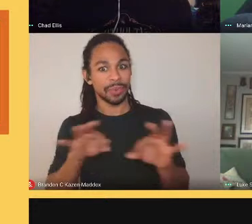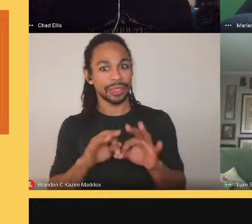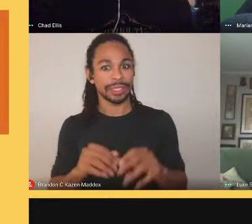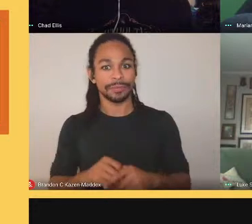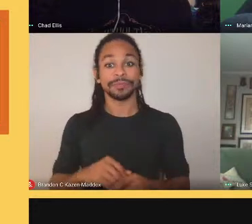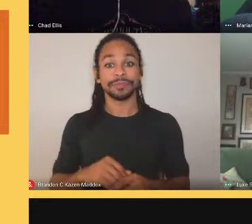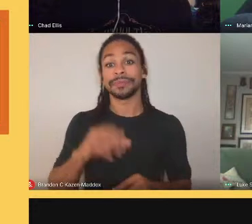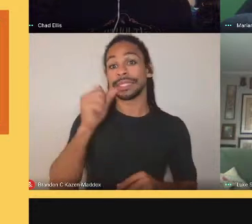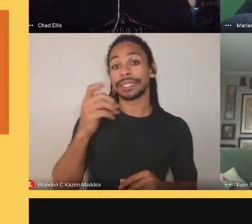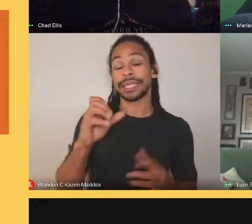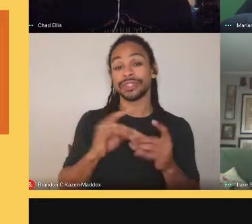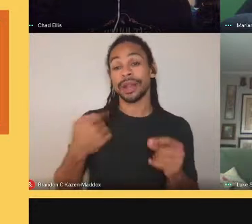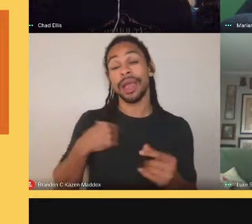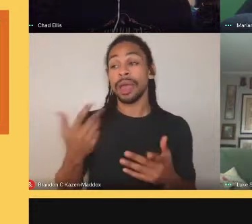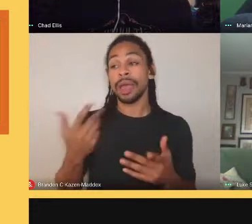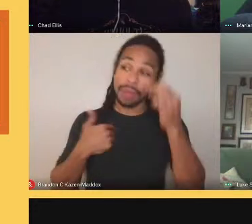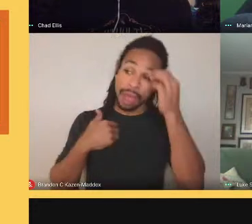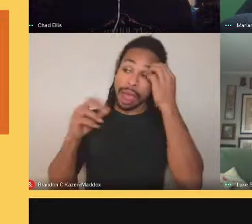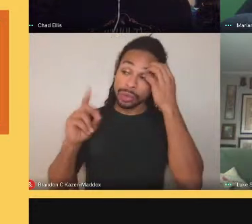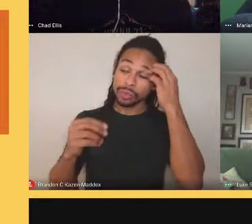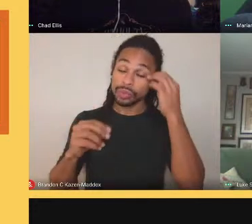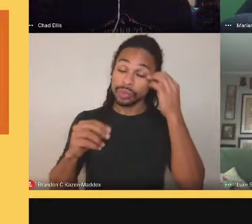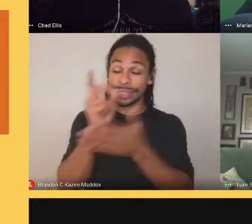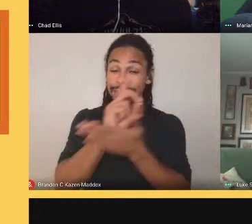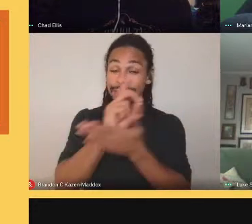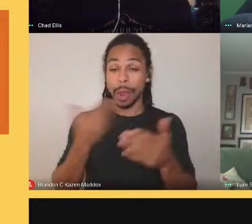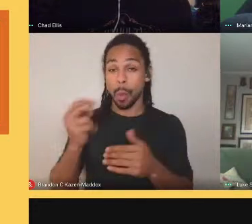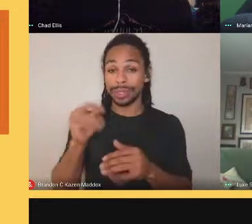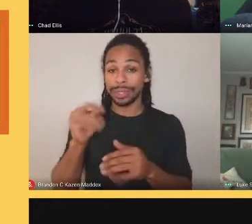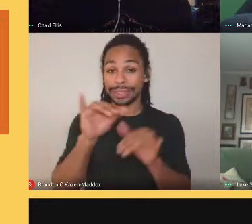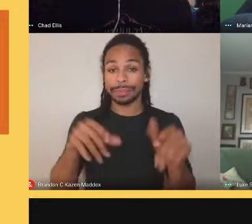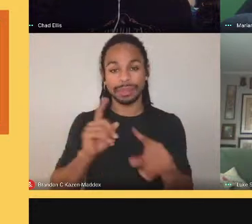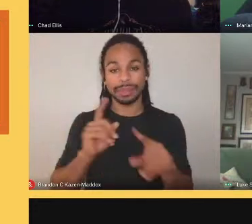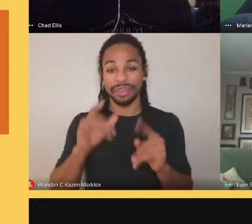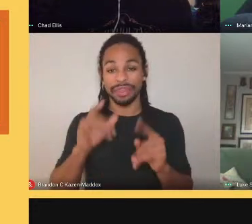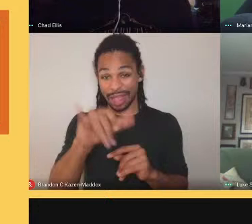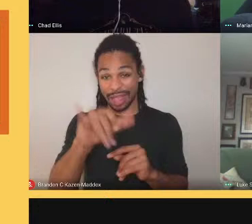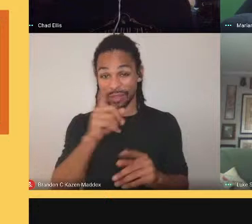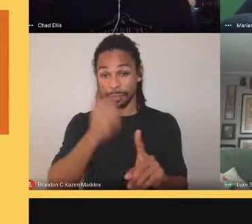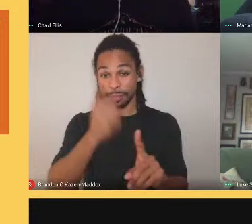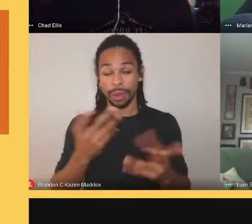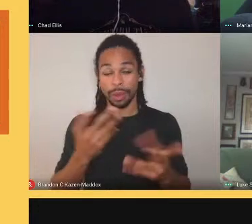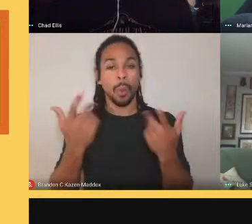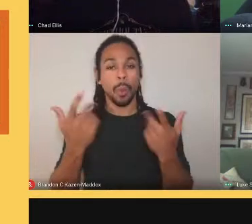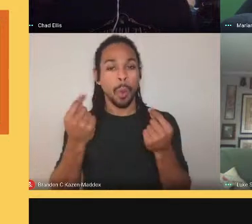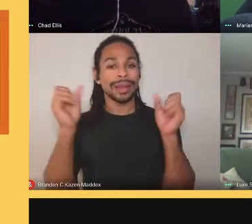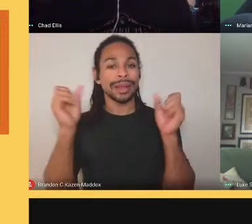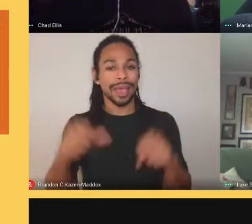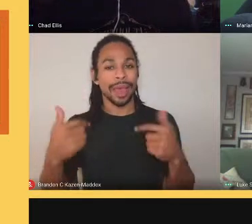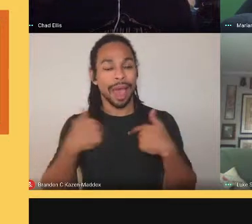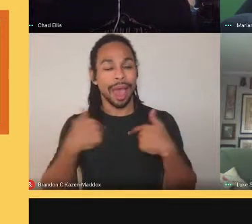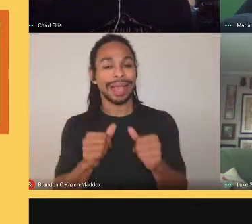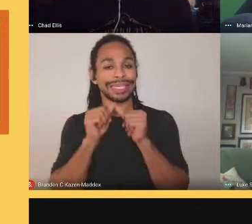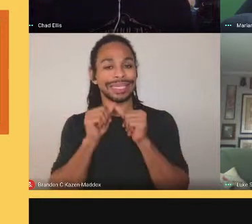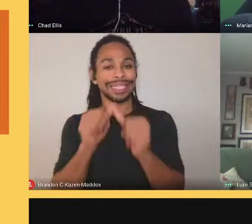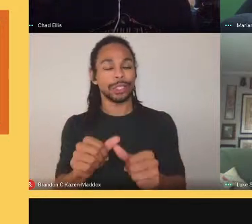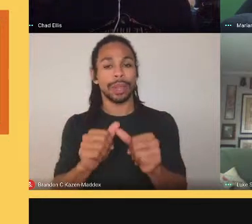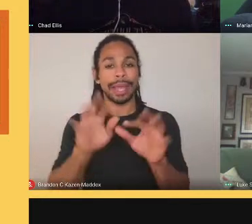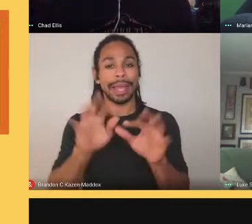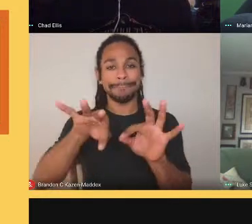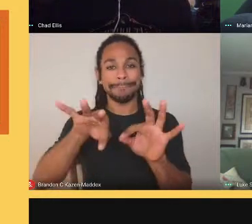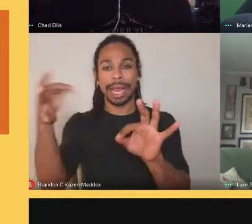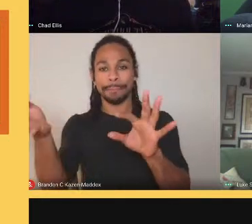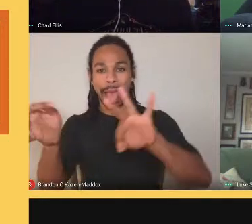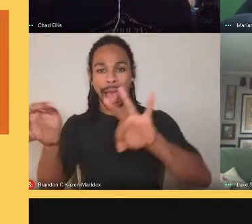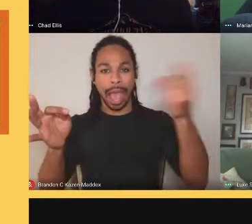Really, it all comes down to that. It's like, what things can I continually peel back so that most of the time the players